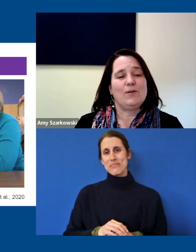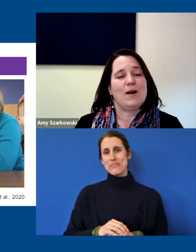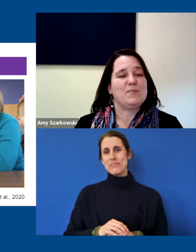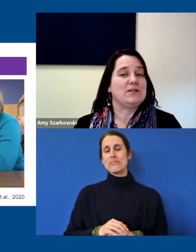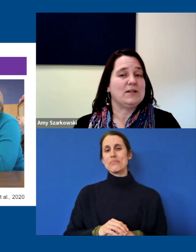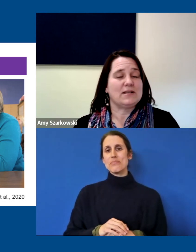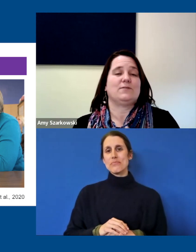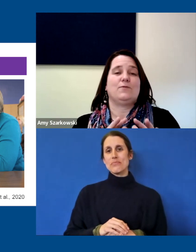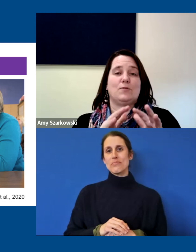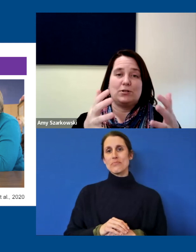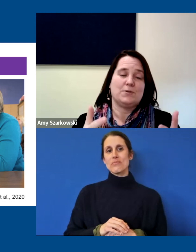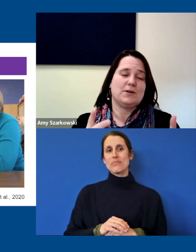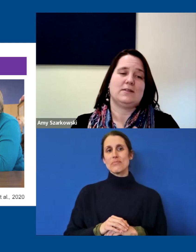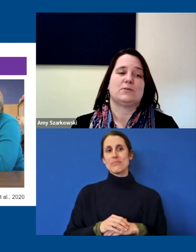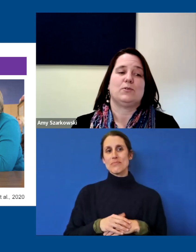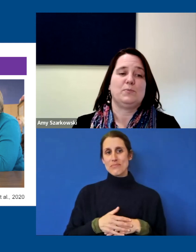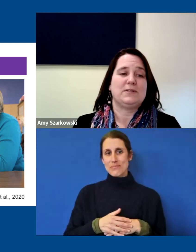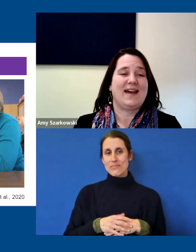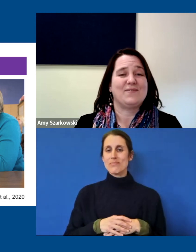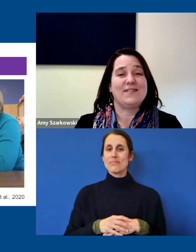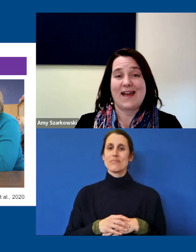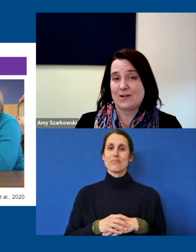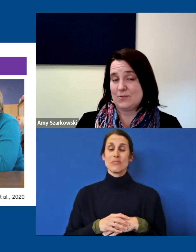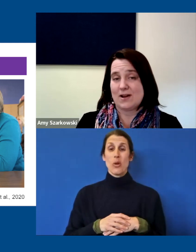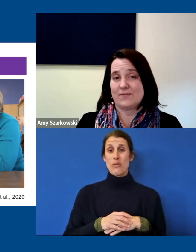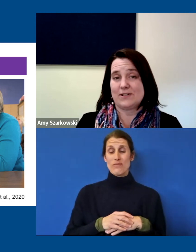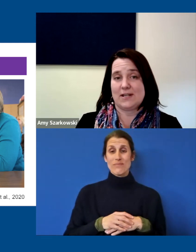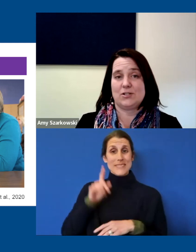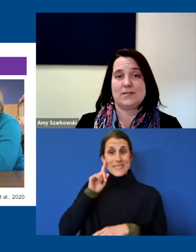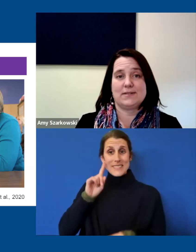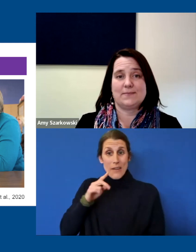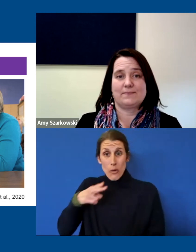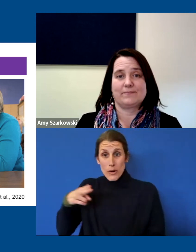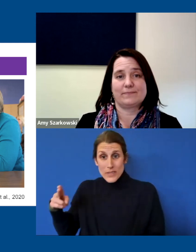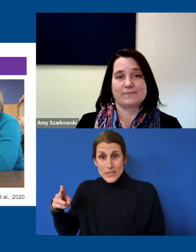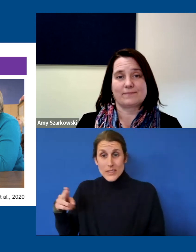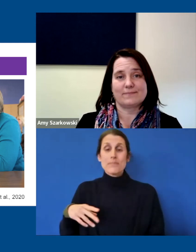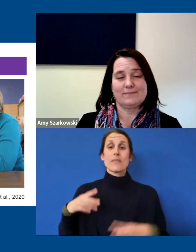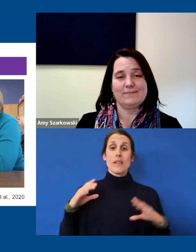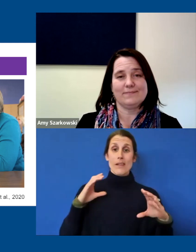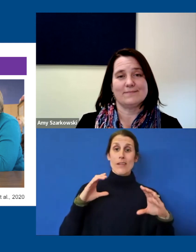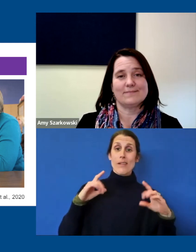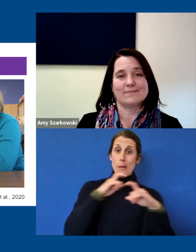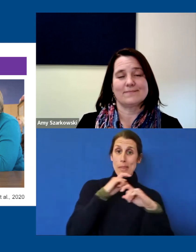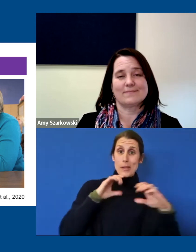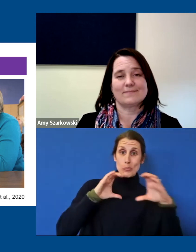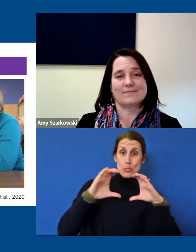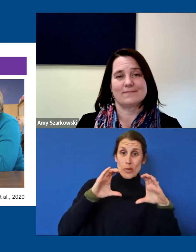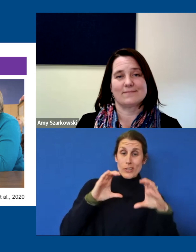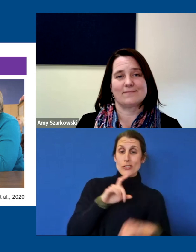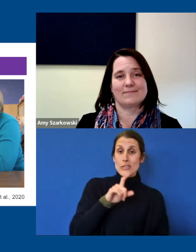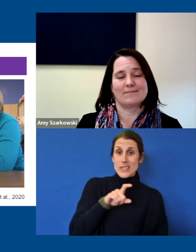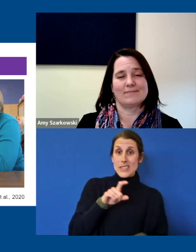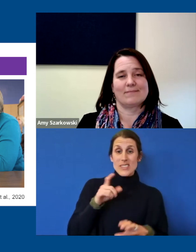There are fewer opportunities for children in this group to have natural conversations.